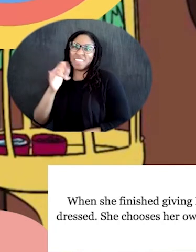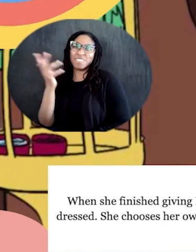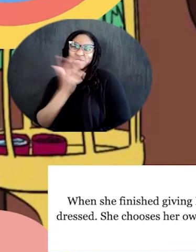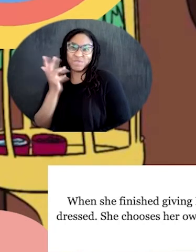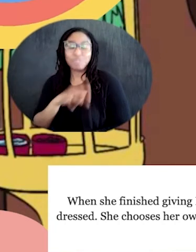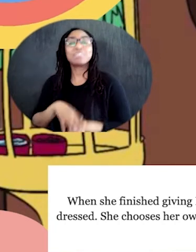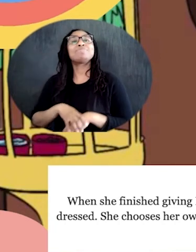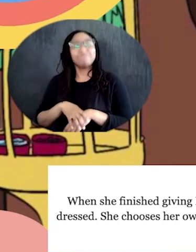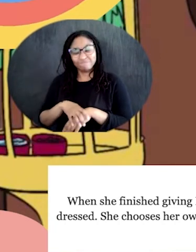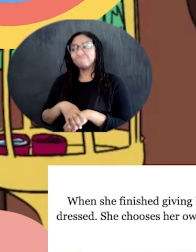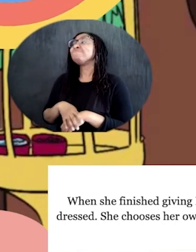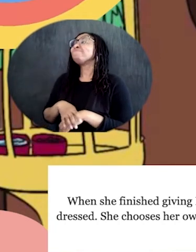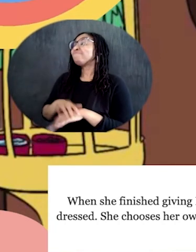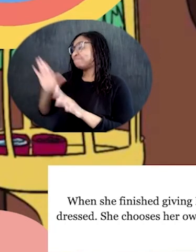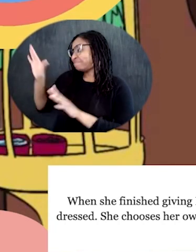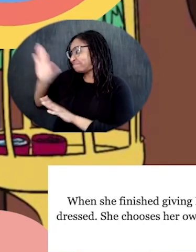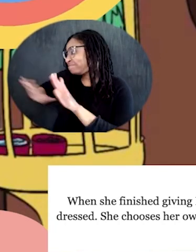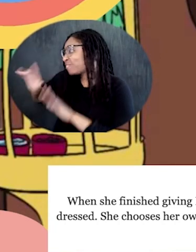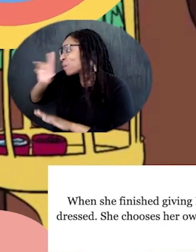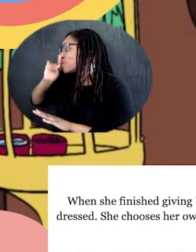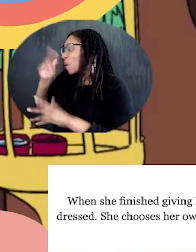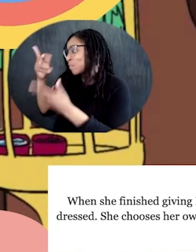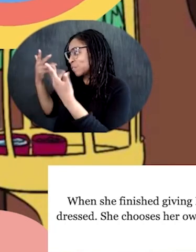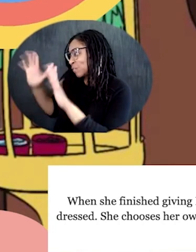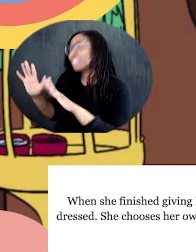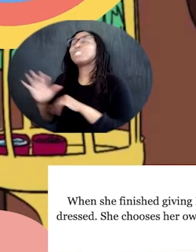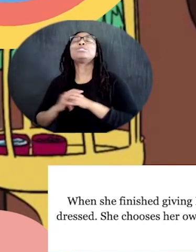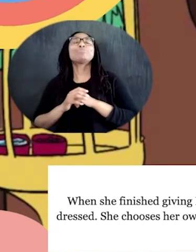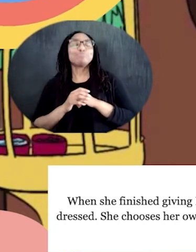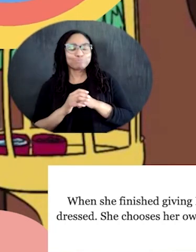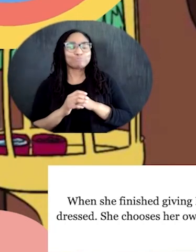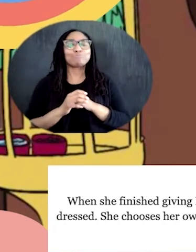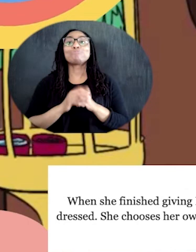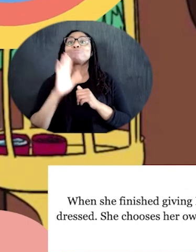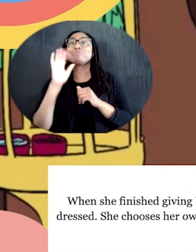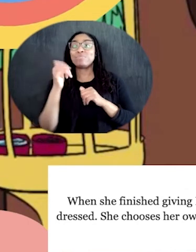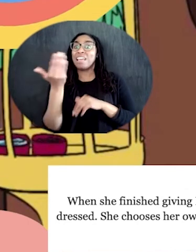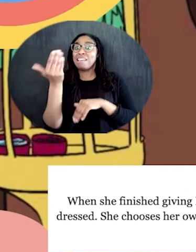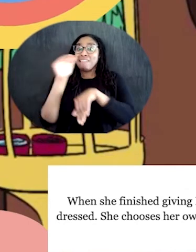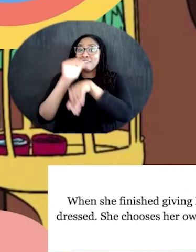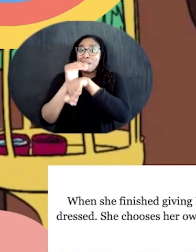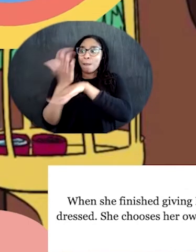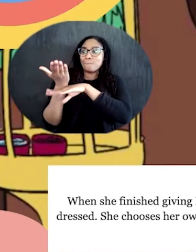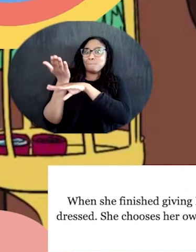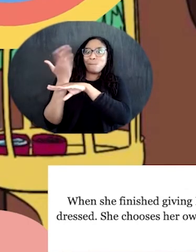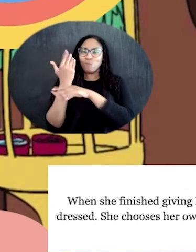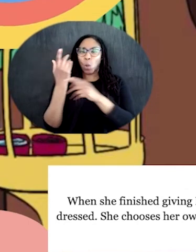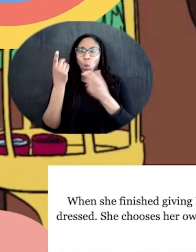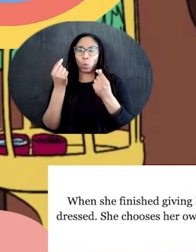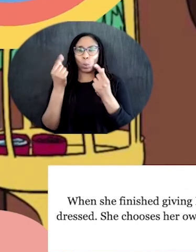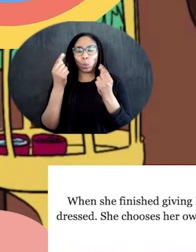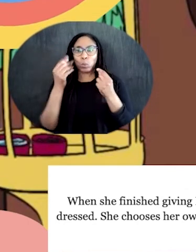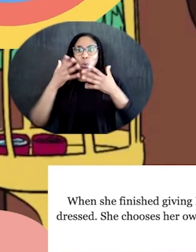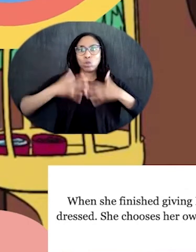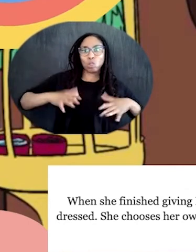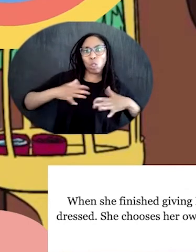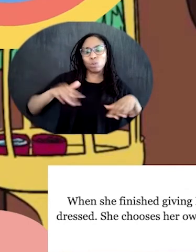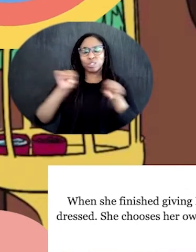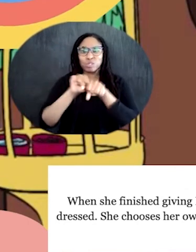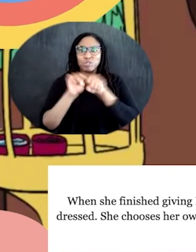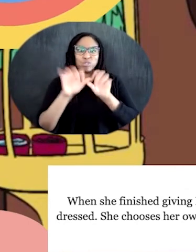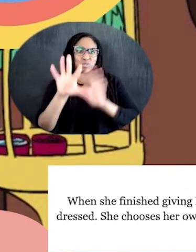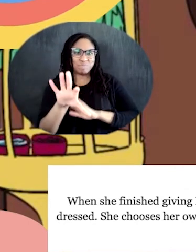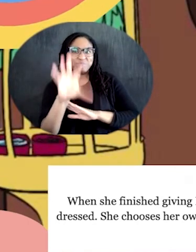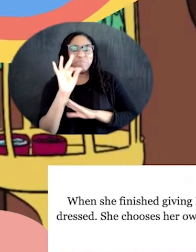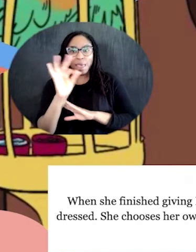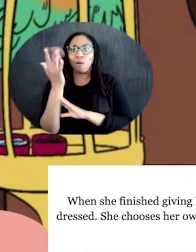of her favorite songs as she gets dressed. She chooses her own clothes and shoes the night before to make sure she is not